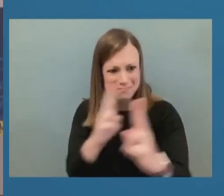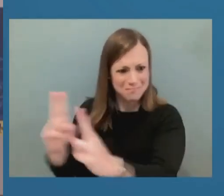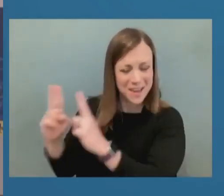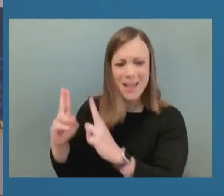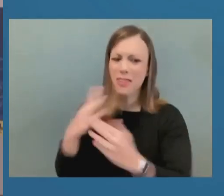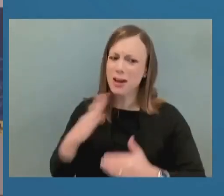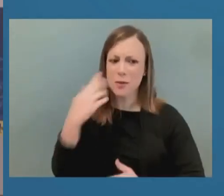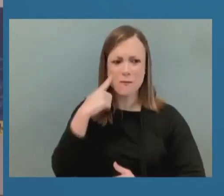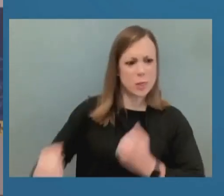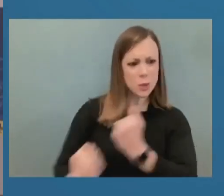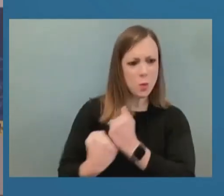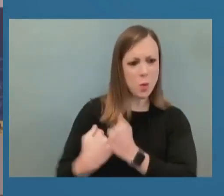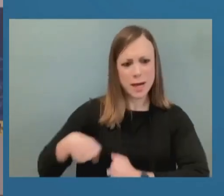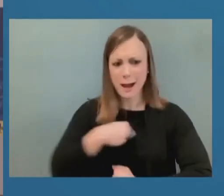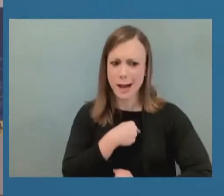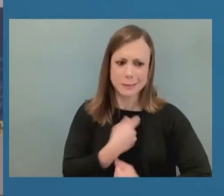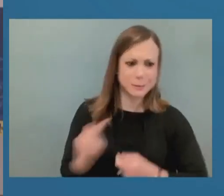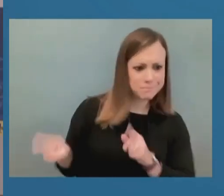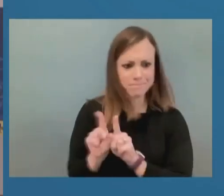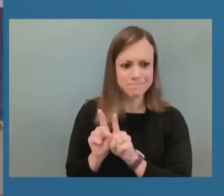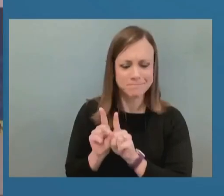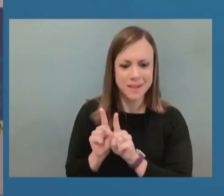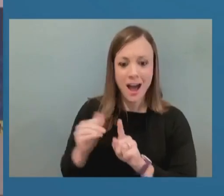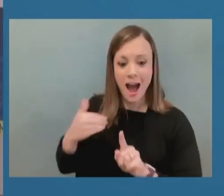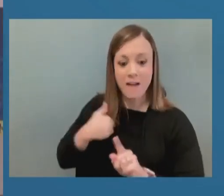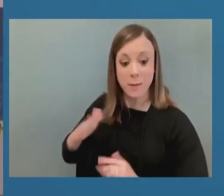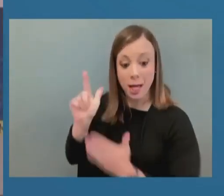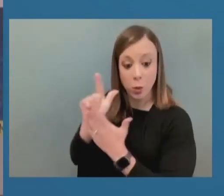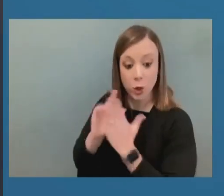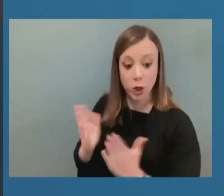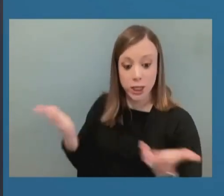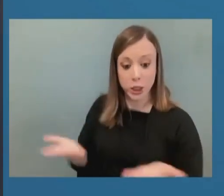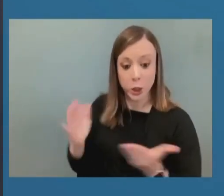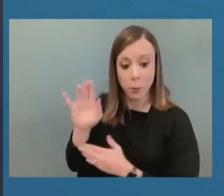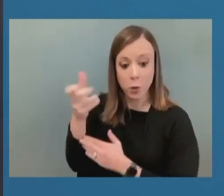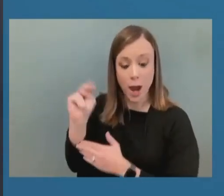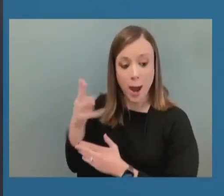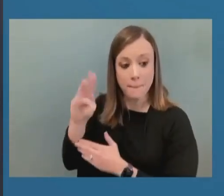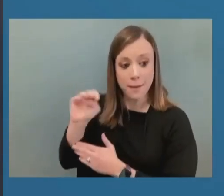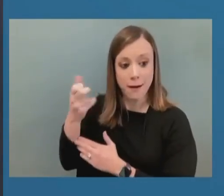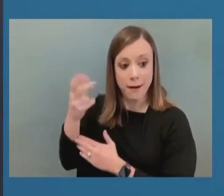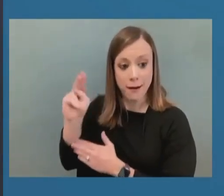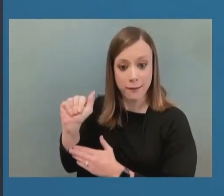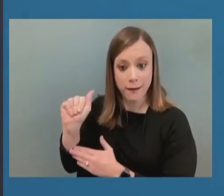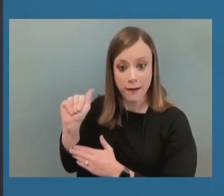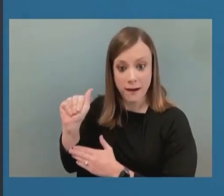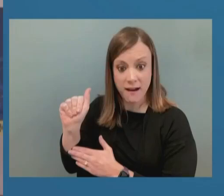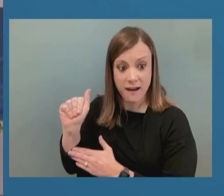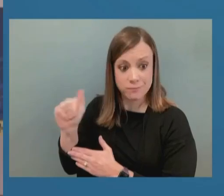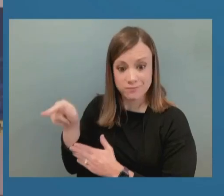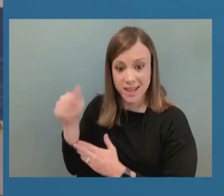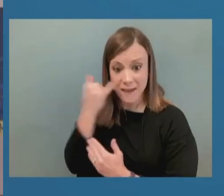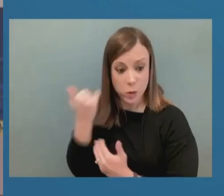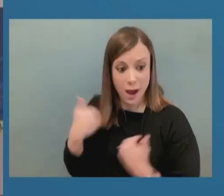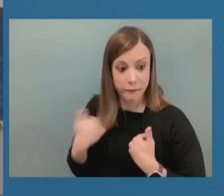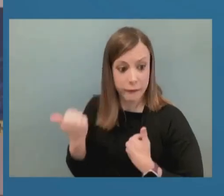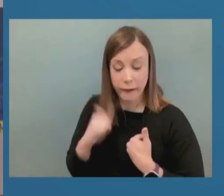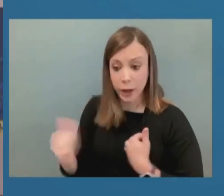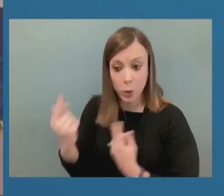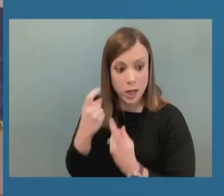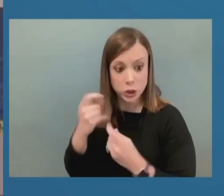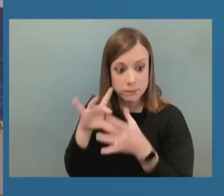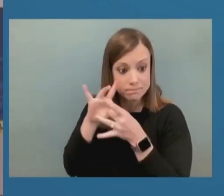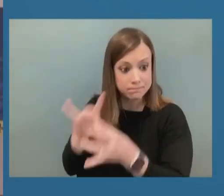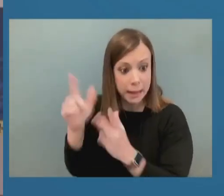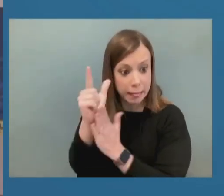I have my counsel here, Brian Mahana. If anybody has any questions about our legal strategy, would you like to address that or just wait this? Okay, okay. All right,